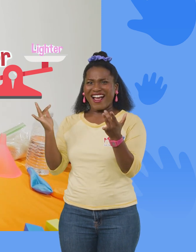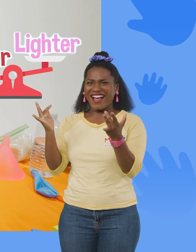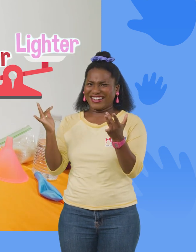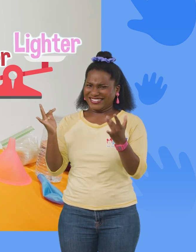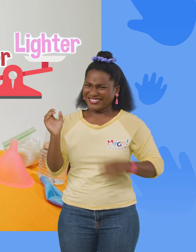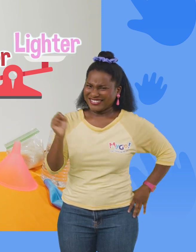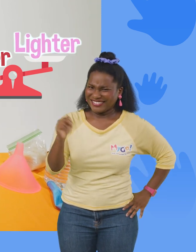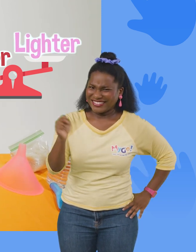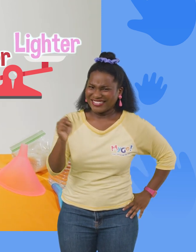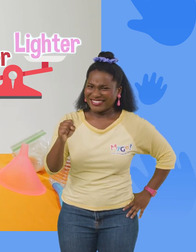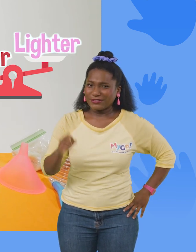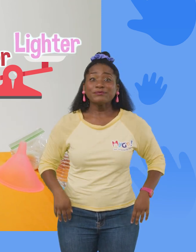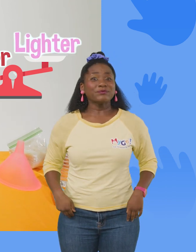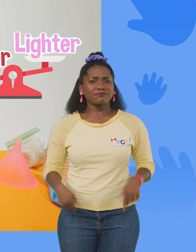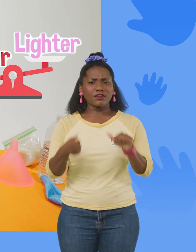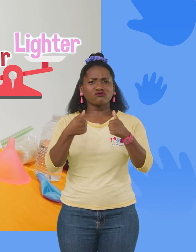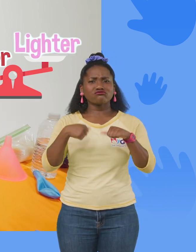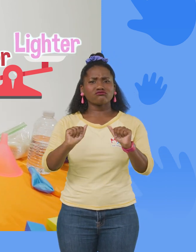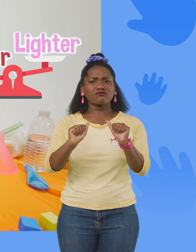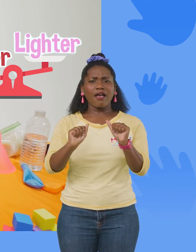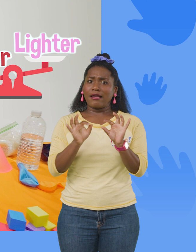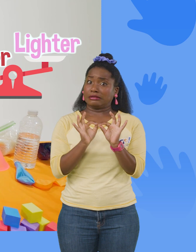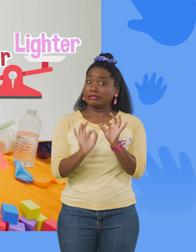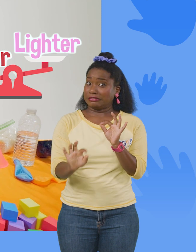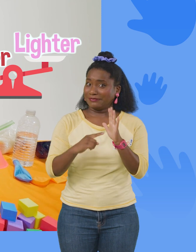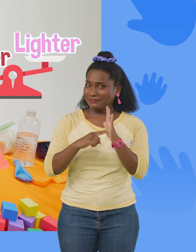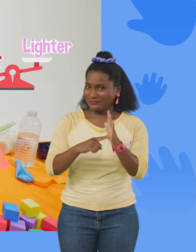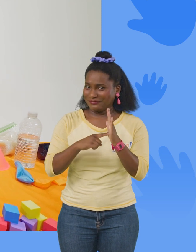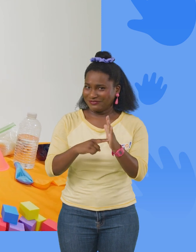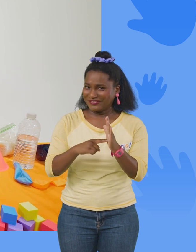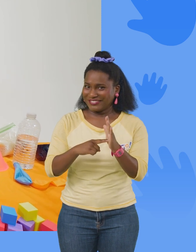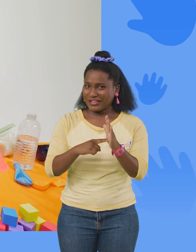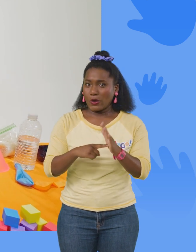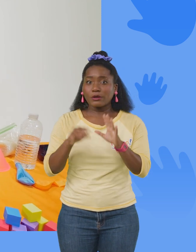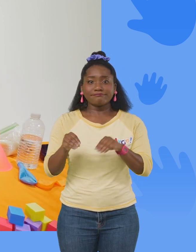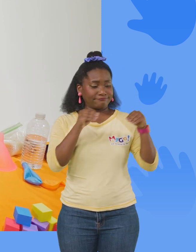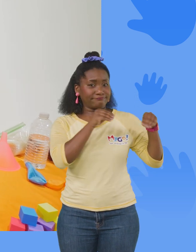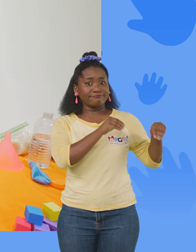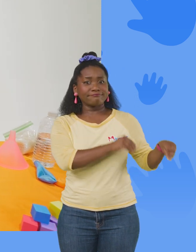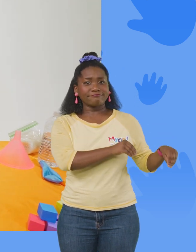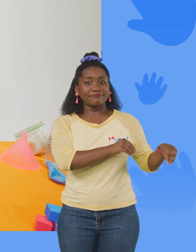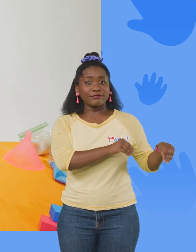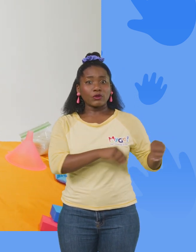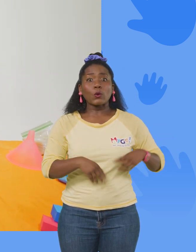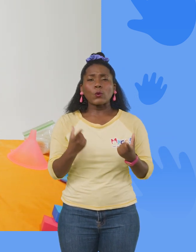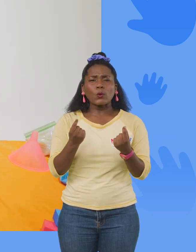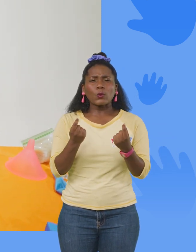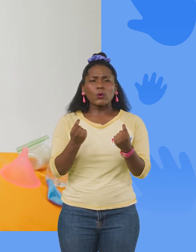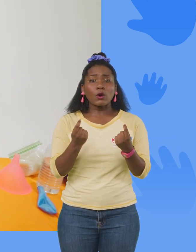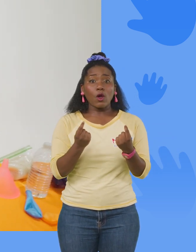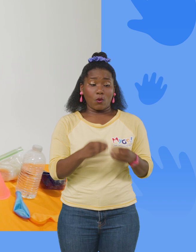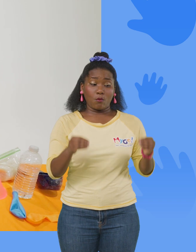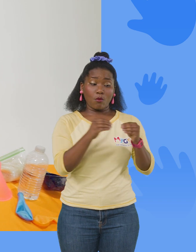what is lighter. Okay, let's try a really easy example. I'm gonna take these off. What do you